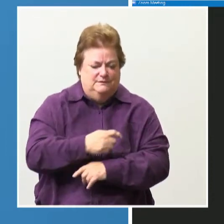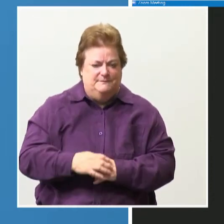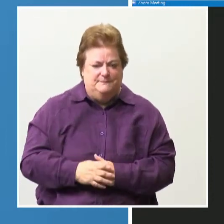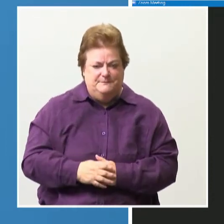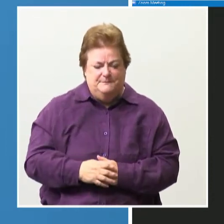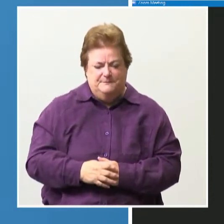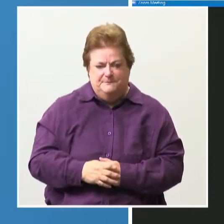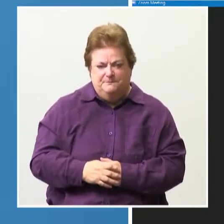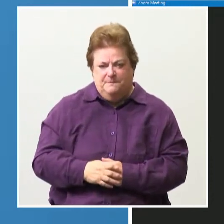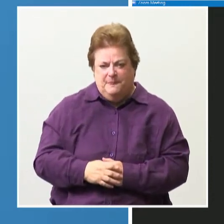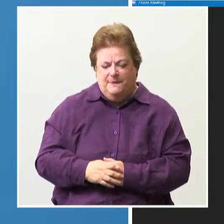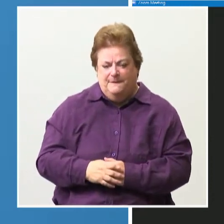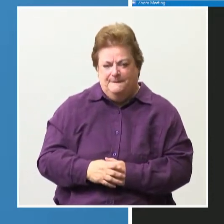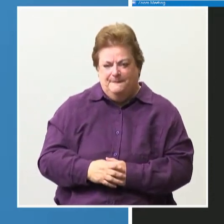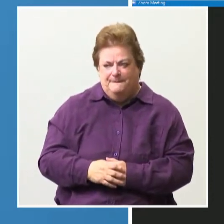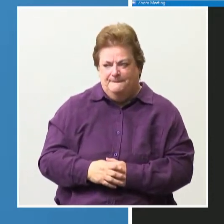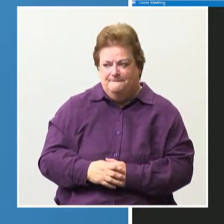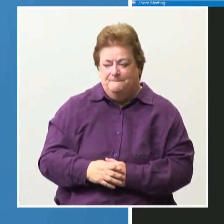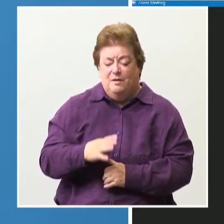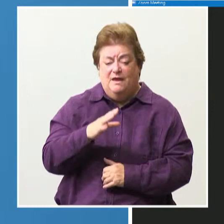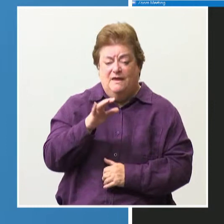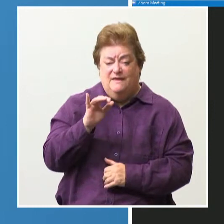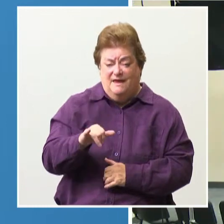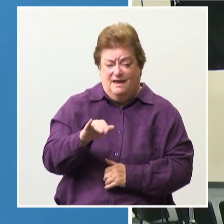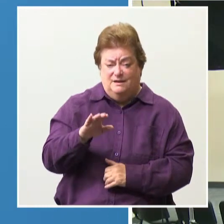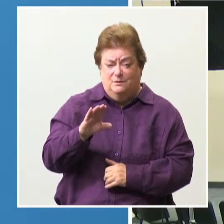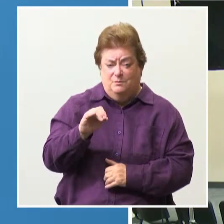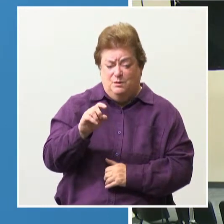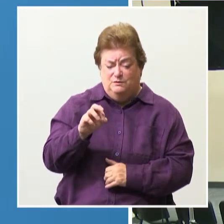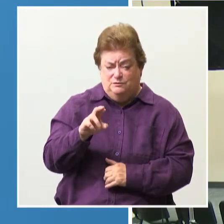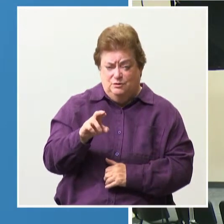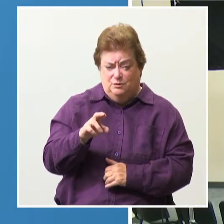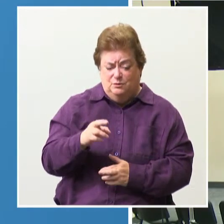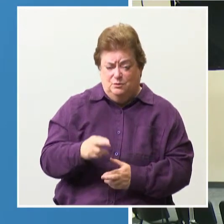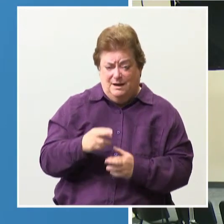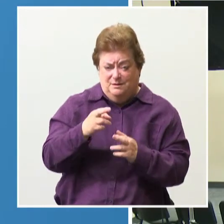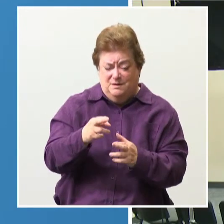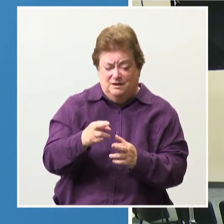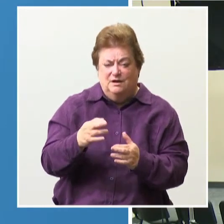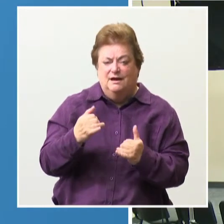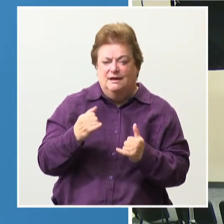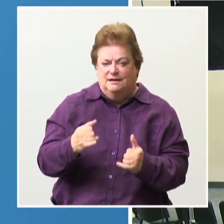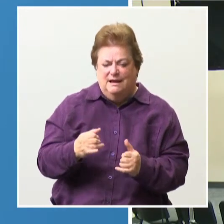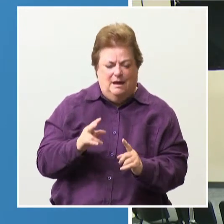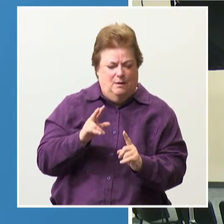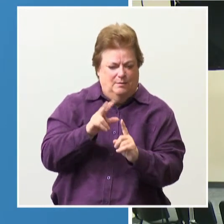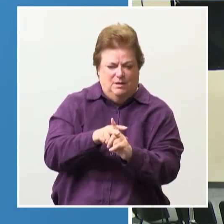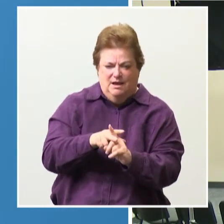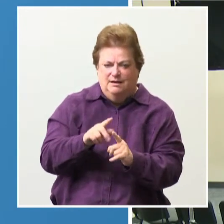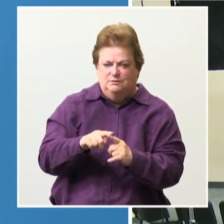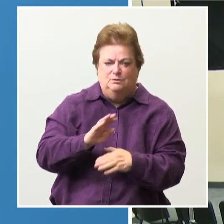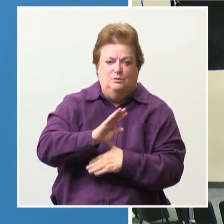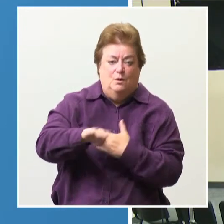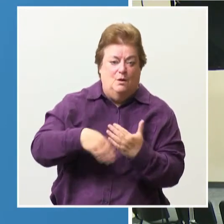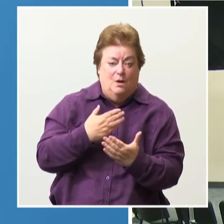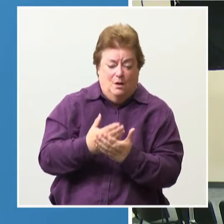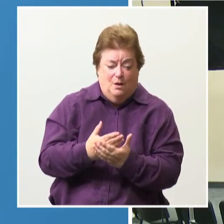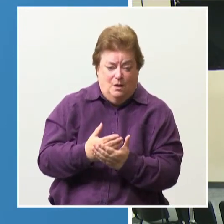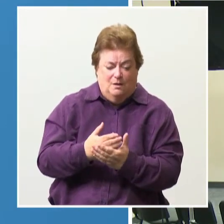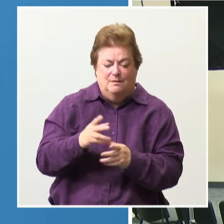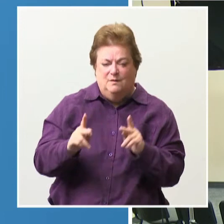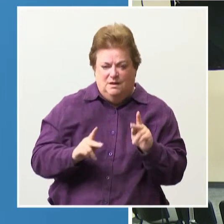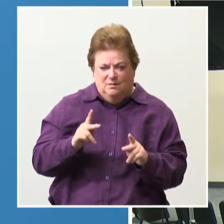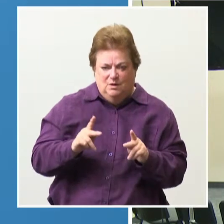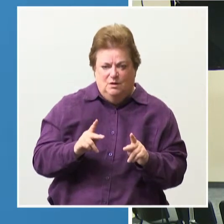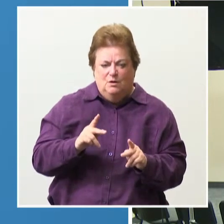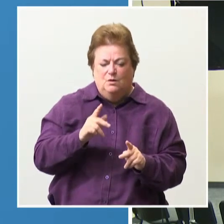of the initial series. And that vaccine, that recommendation for a booster now applies to all